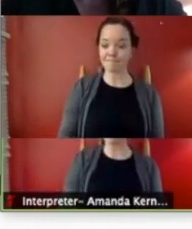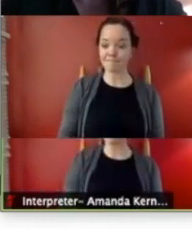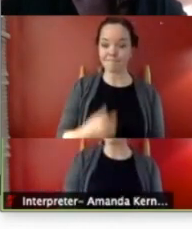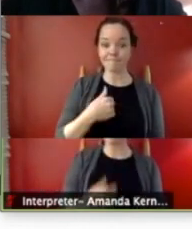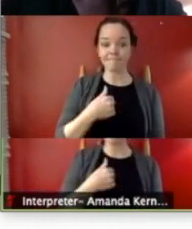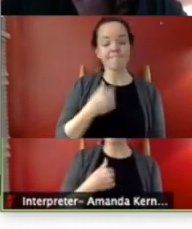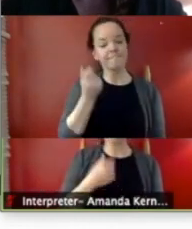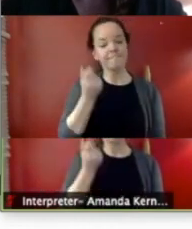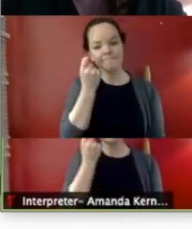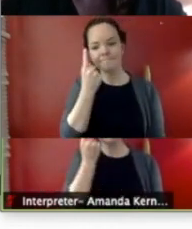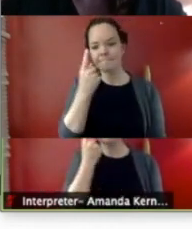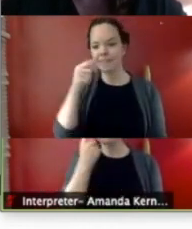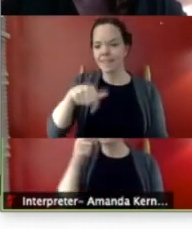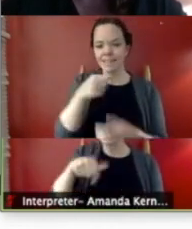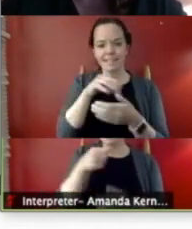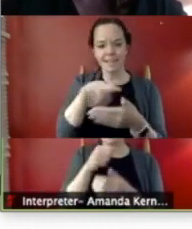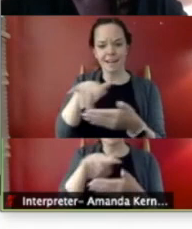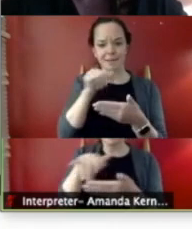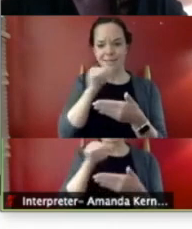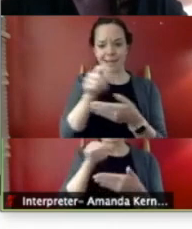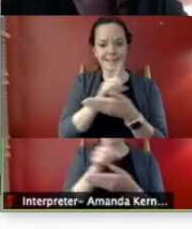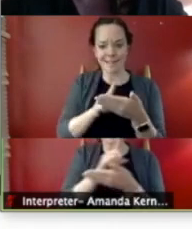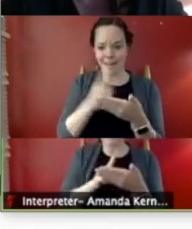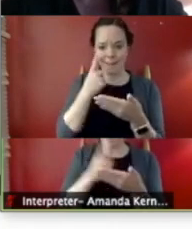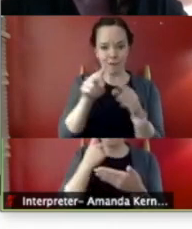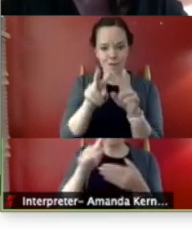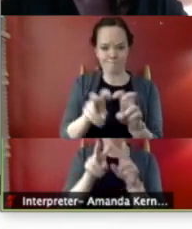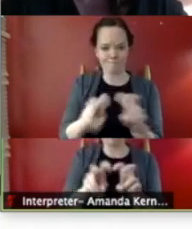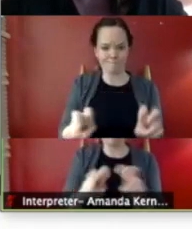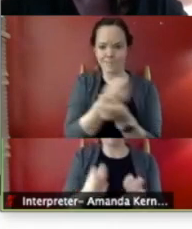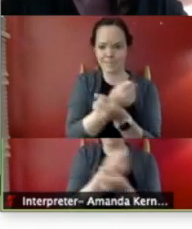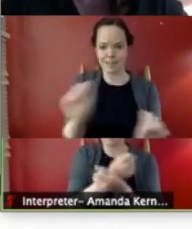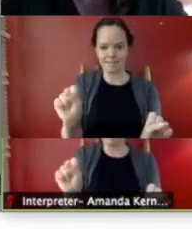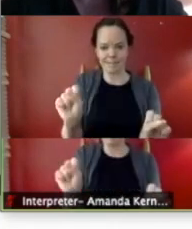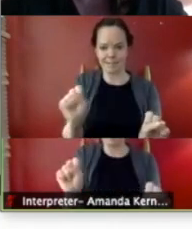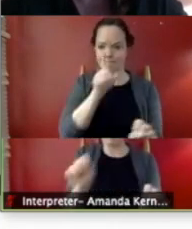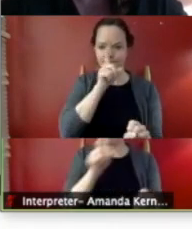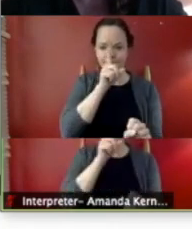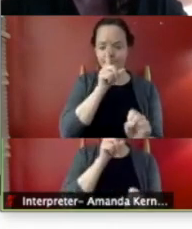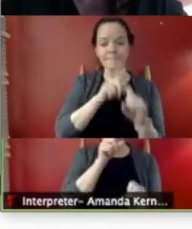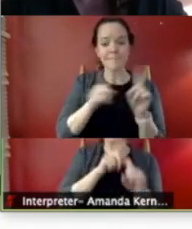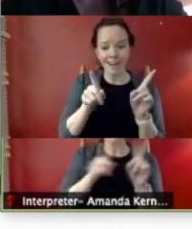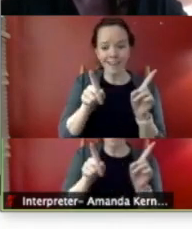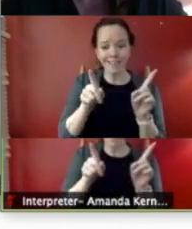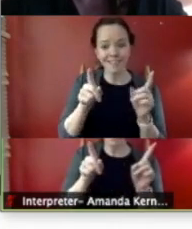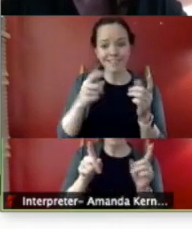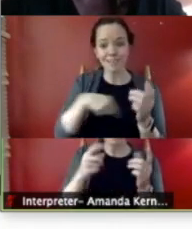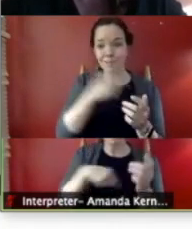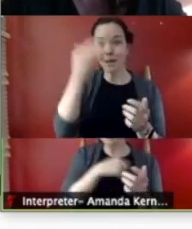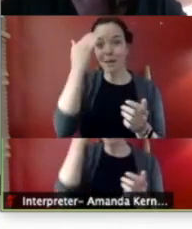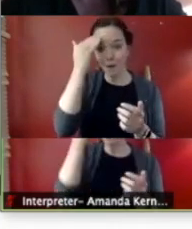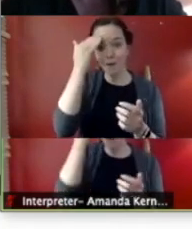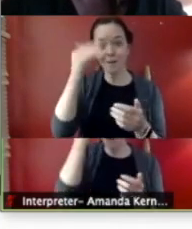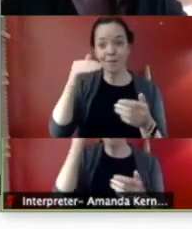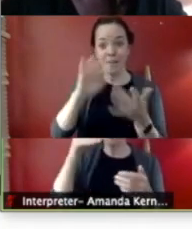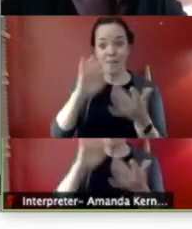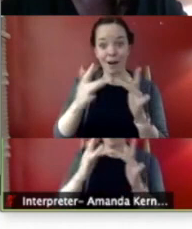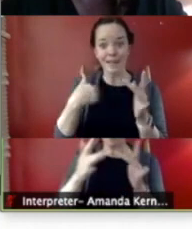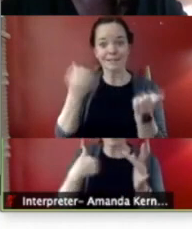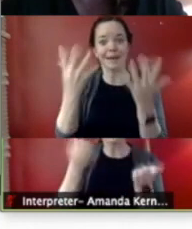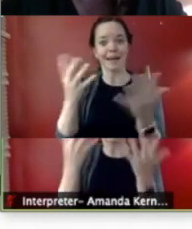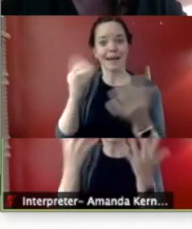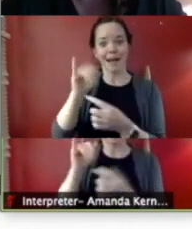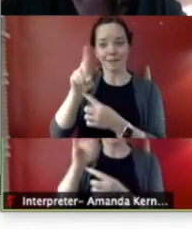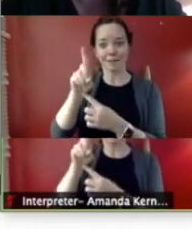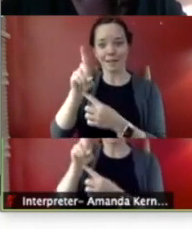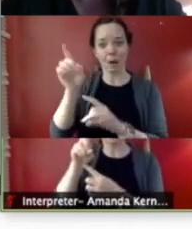was not designed to look at safety. But also, we know that the internet is flooded with IUD horror stories that are completely out of proportion to